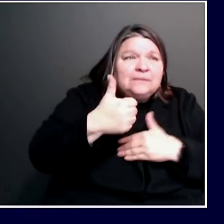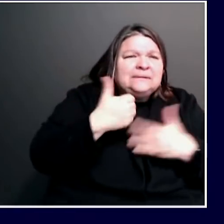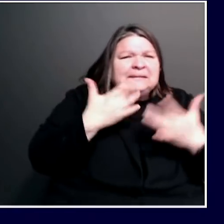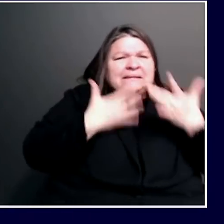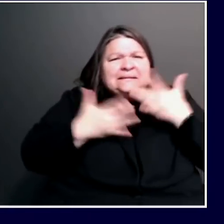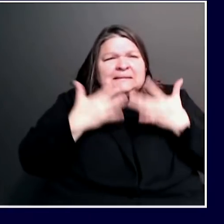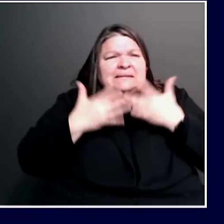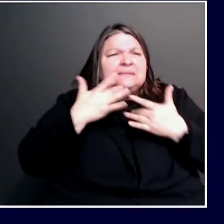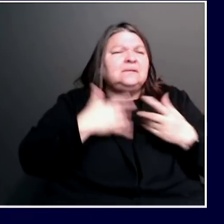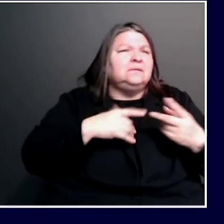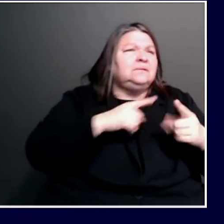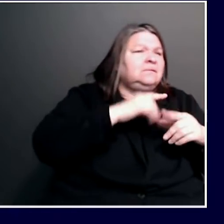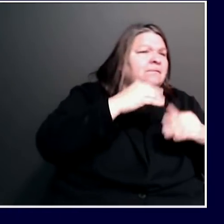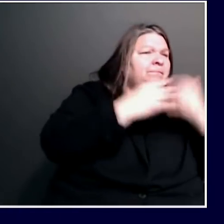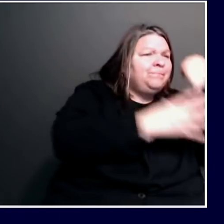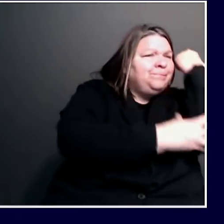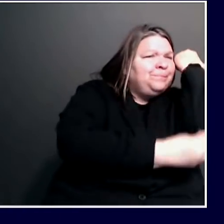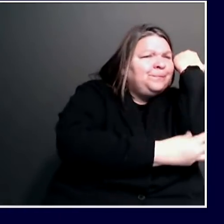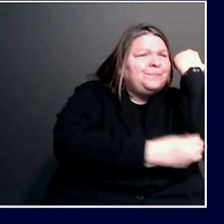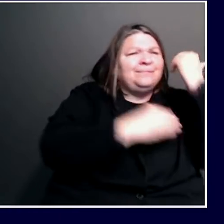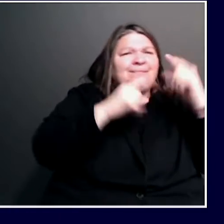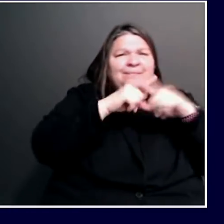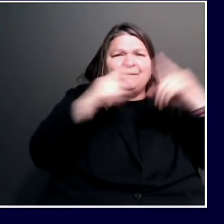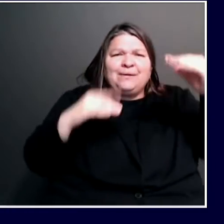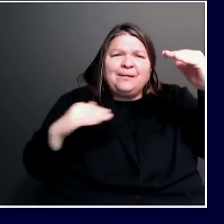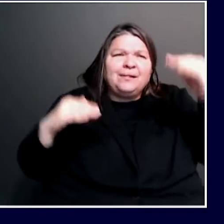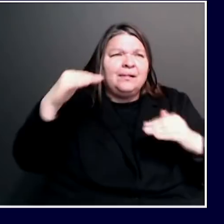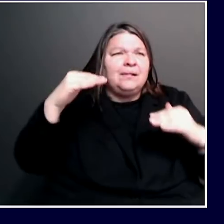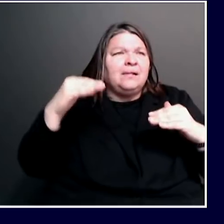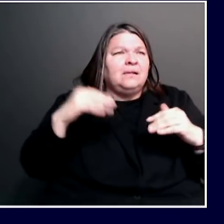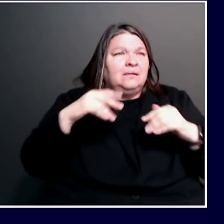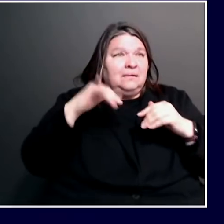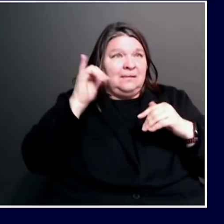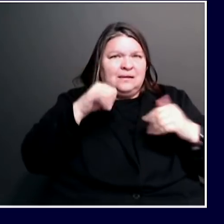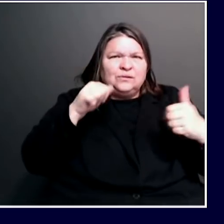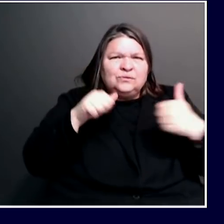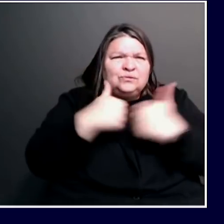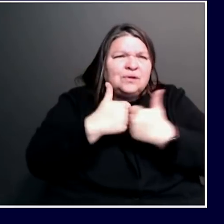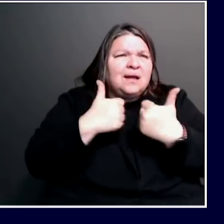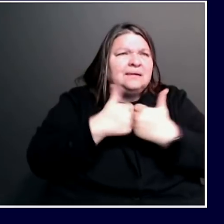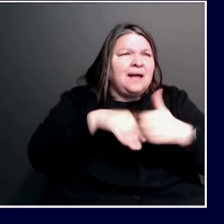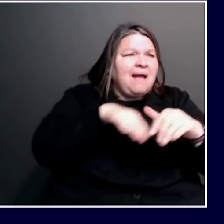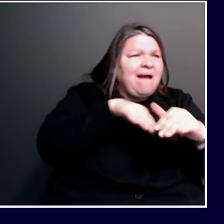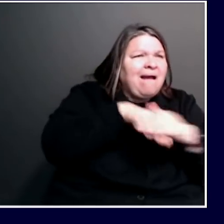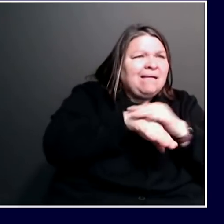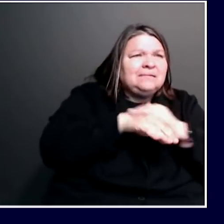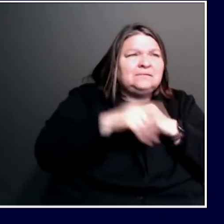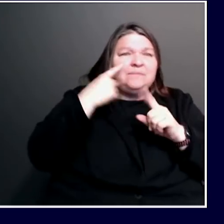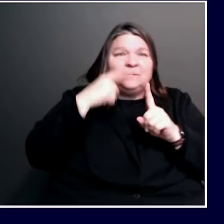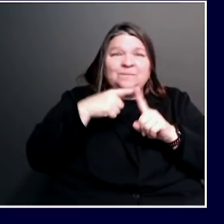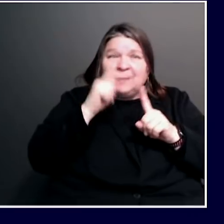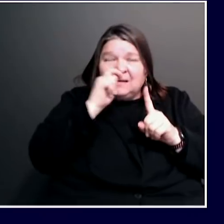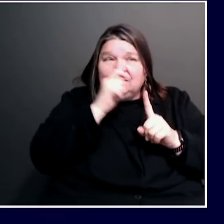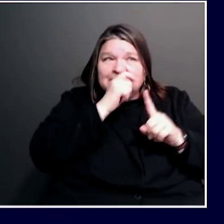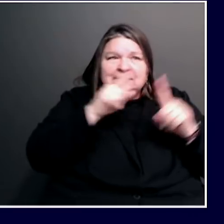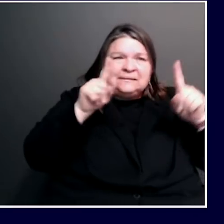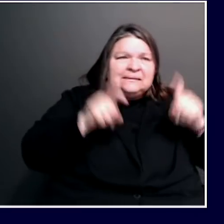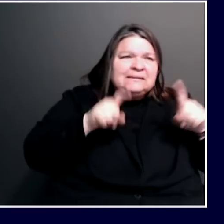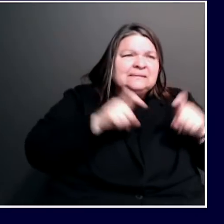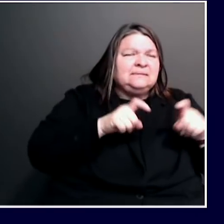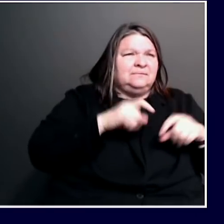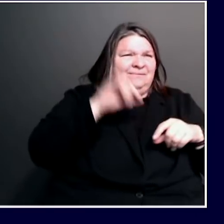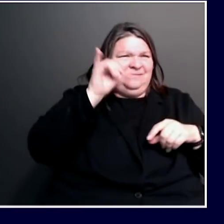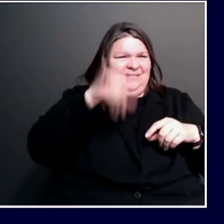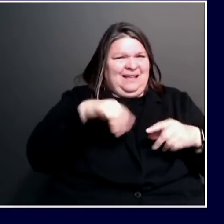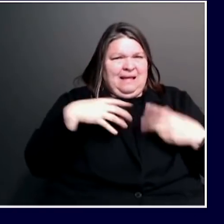that make it more challenging for those communities to get access to healthcare as well as testing. So we took a